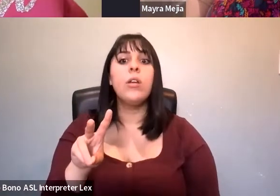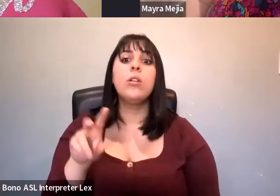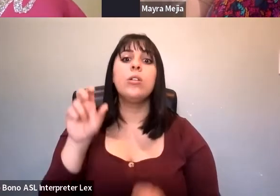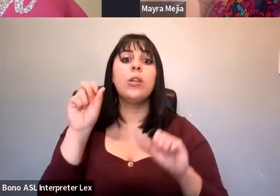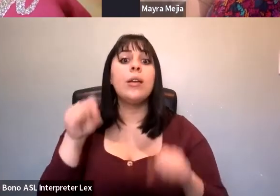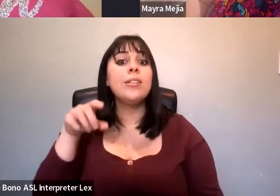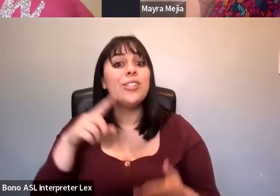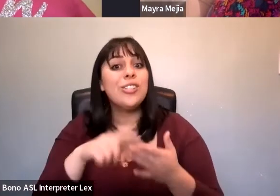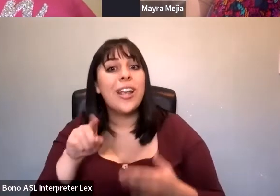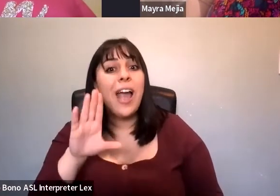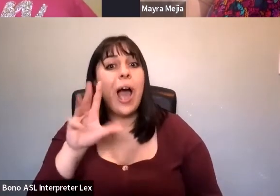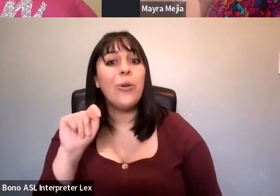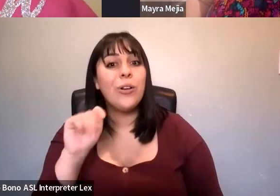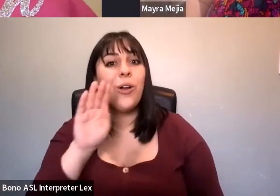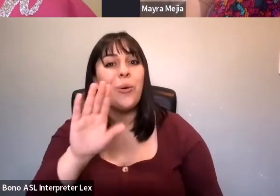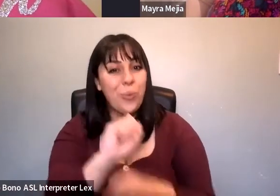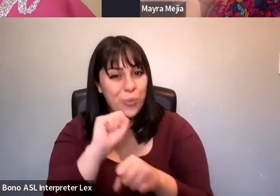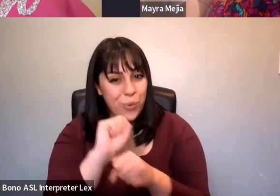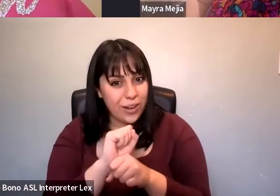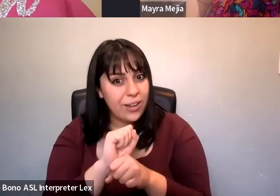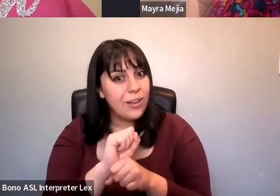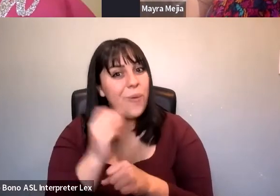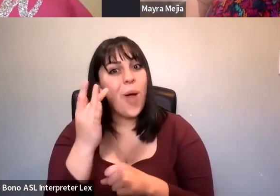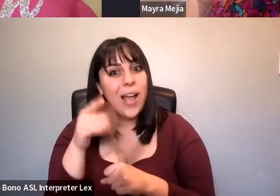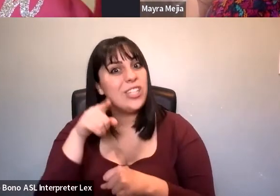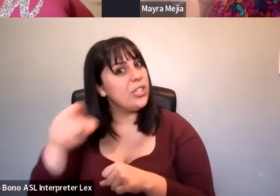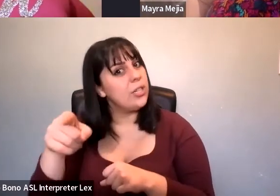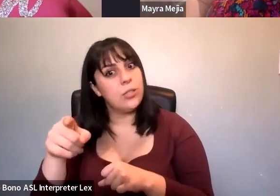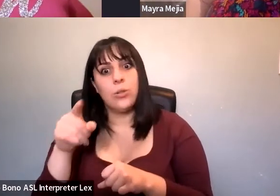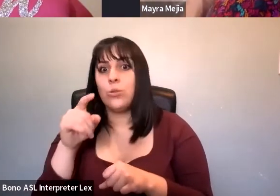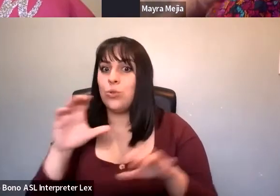out everything that she's going to be doing, because she's out there and she's